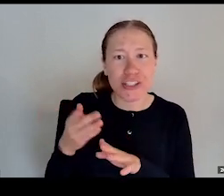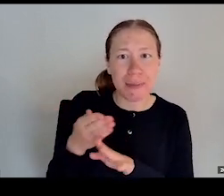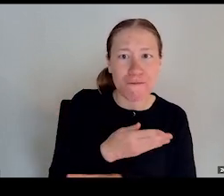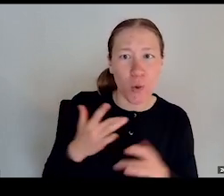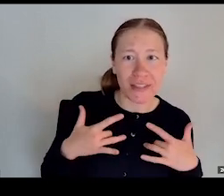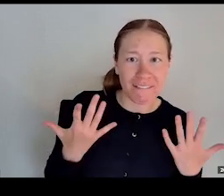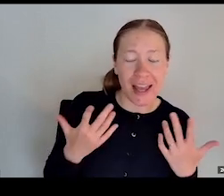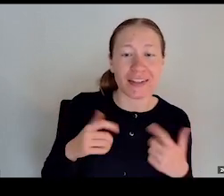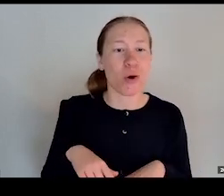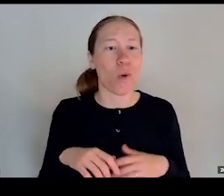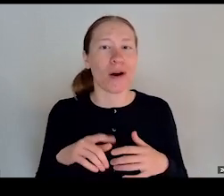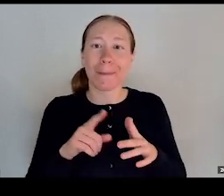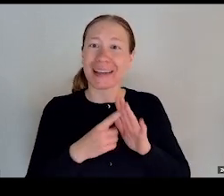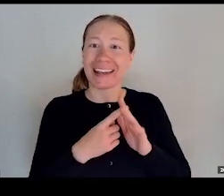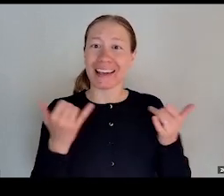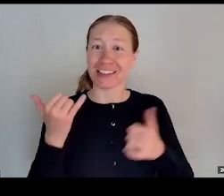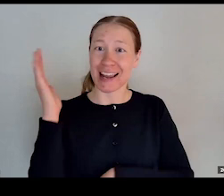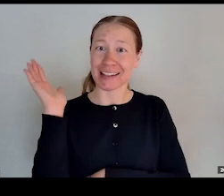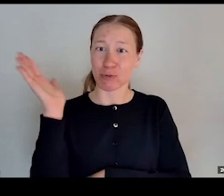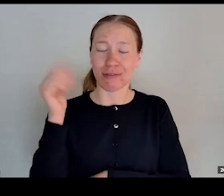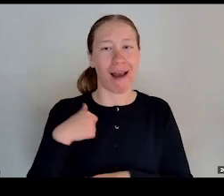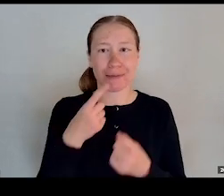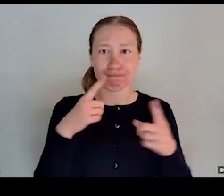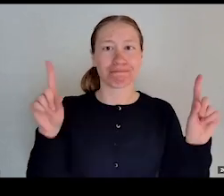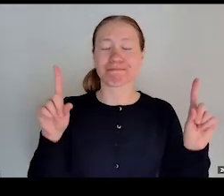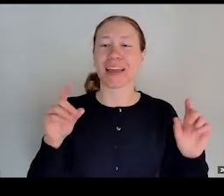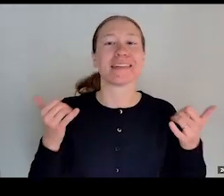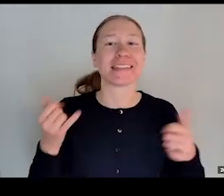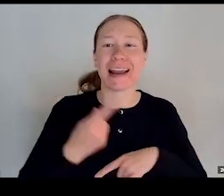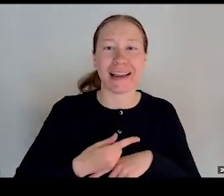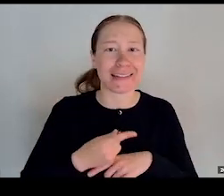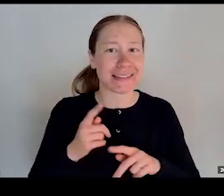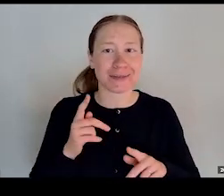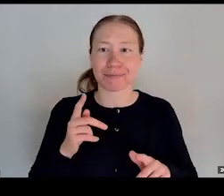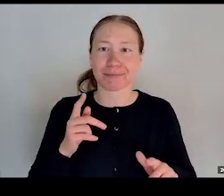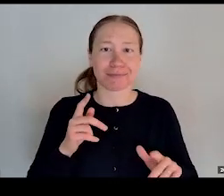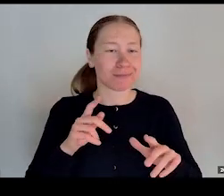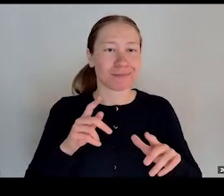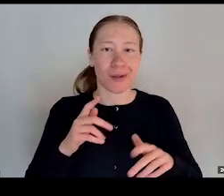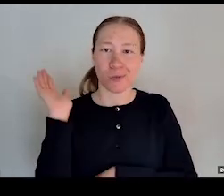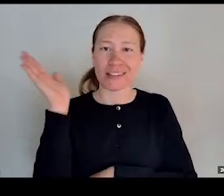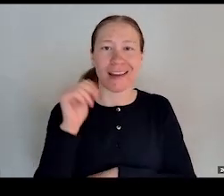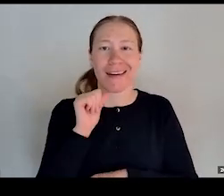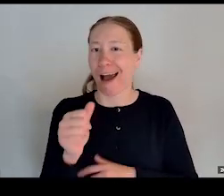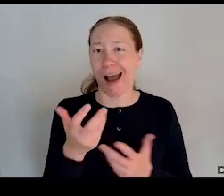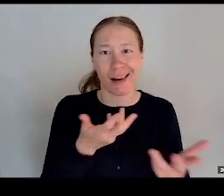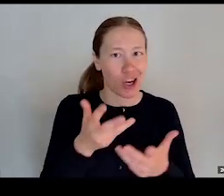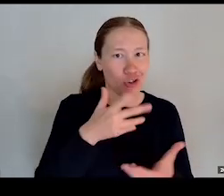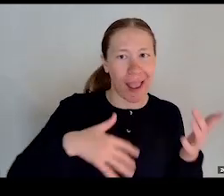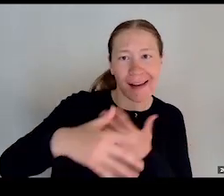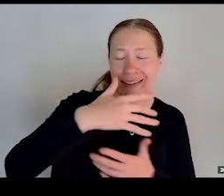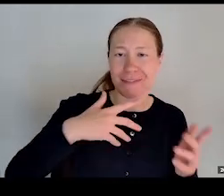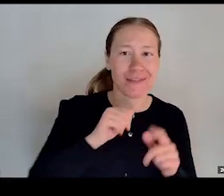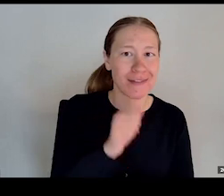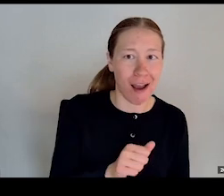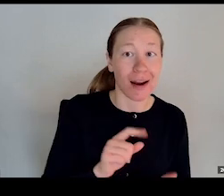start of today's presentation will not be interactive, but in the last part 1, we did have an activity and I made a note of it in the agenda so people were